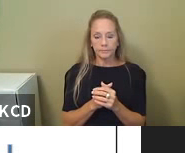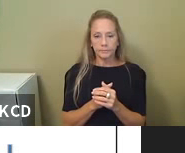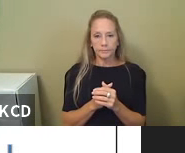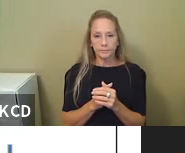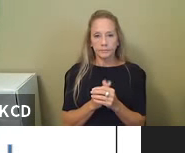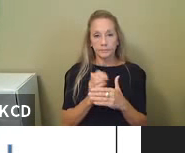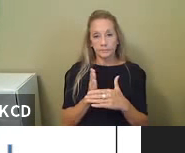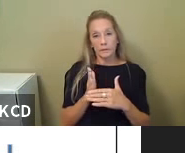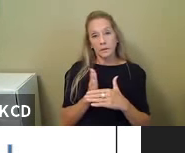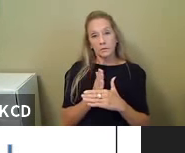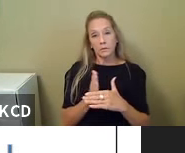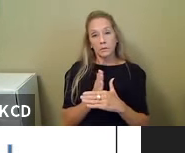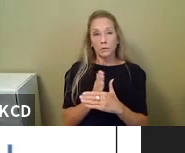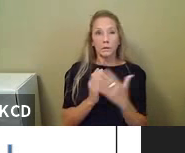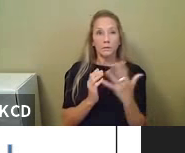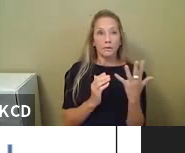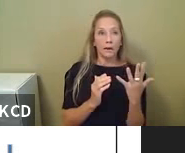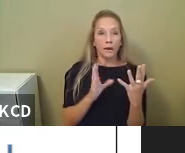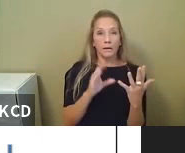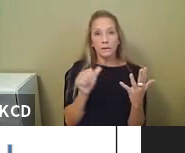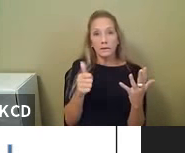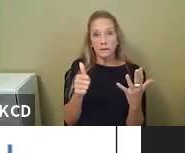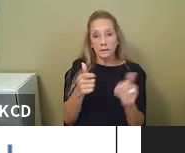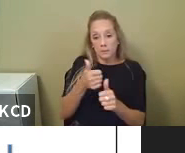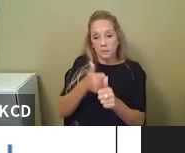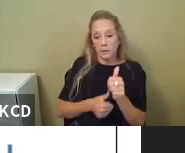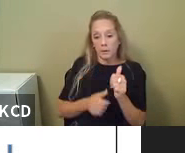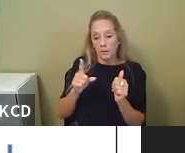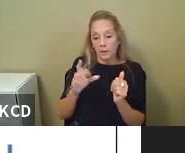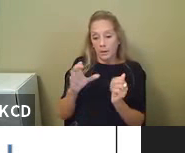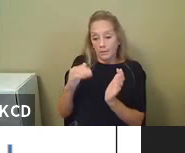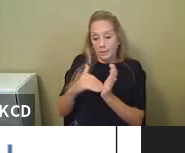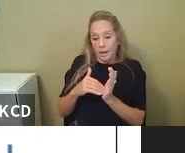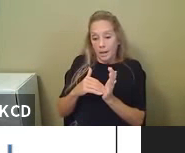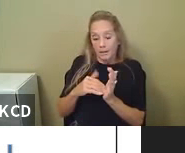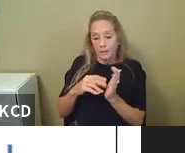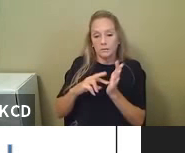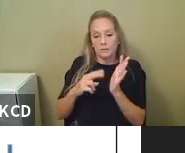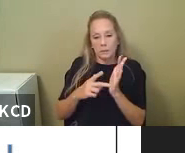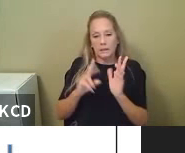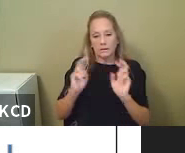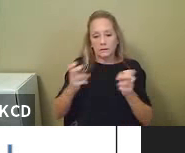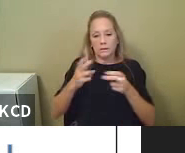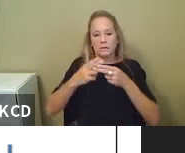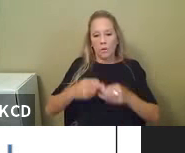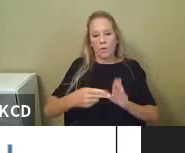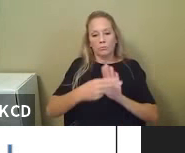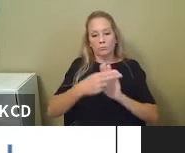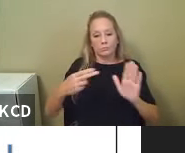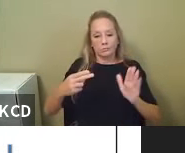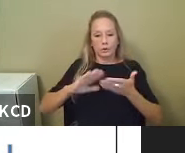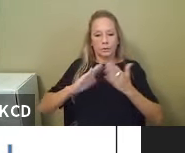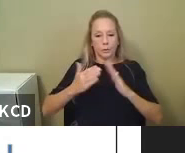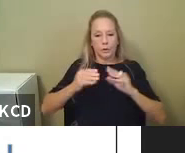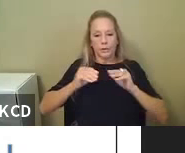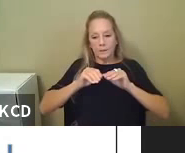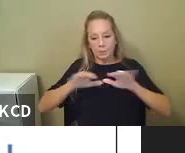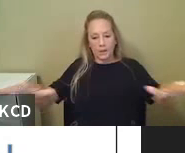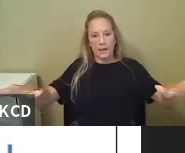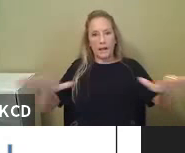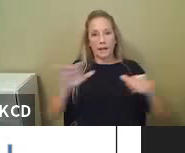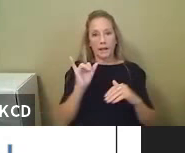between 5 and 10 per 100,000, you're considered to be in a state of community spread. If you're between 10